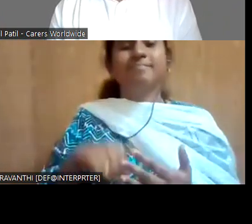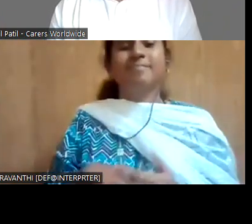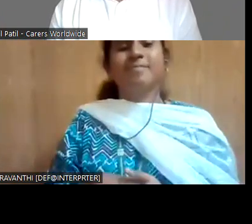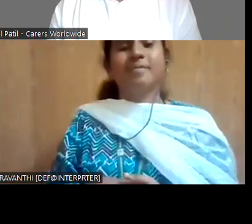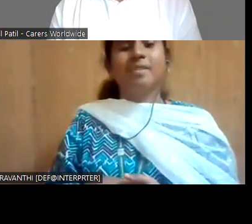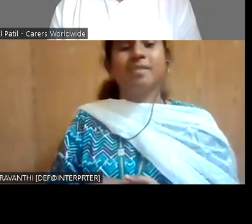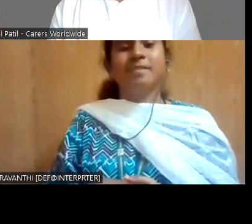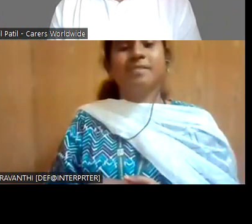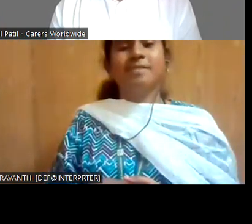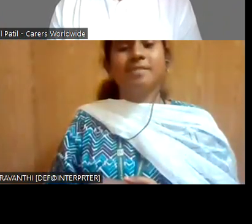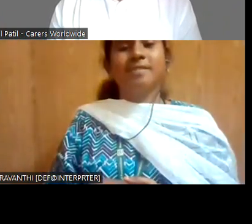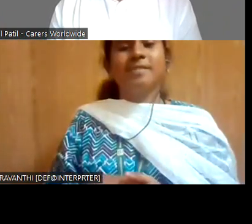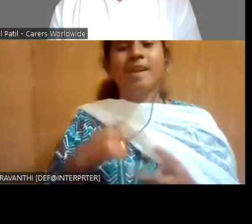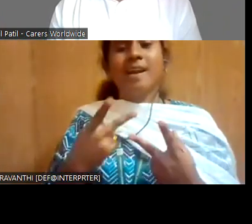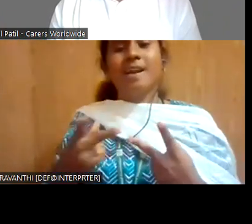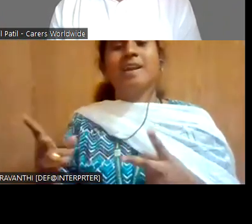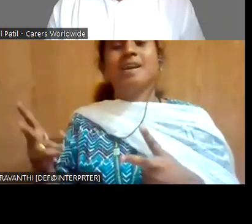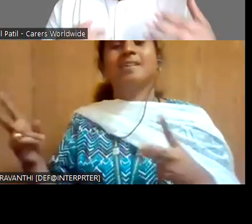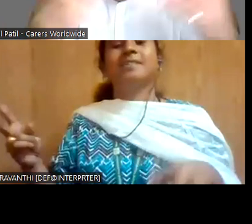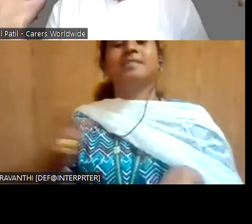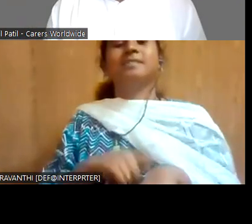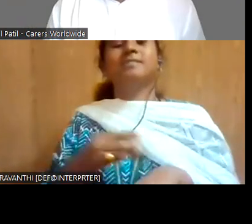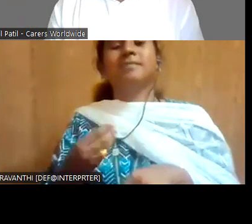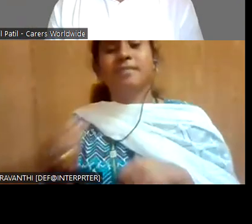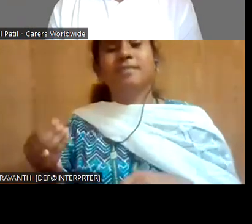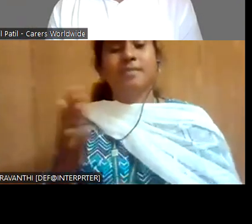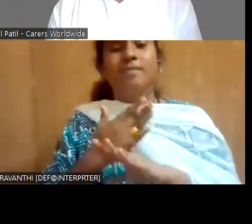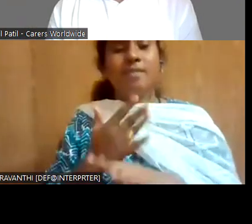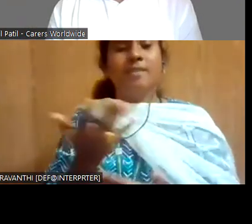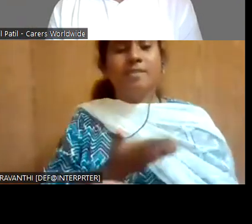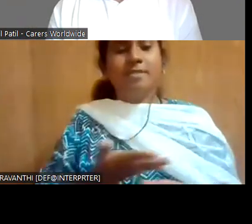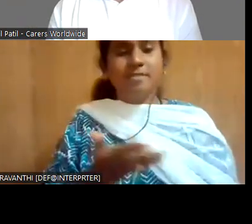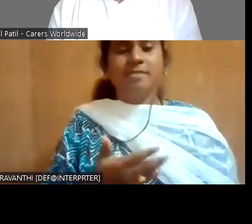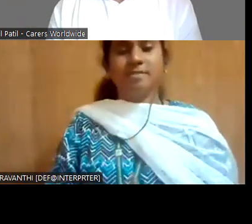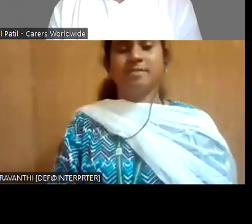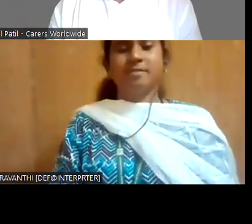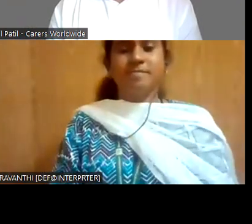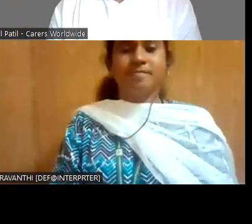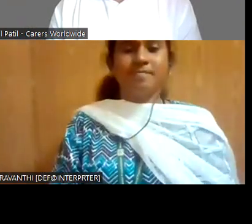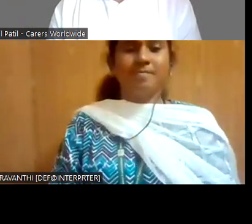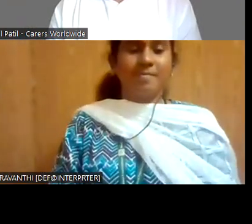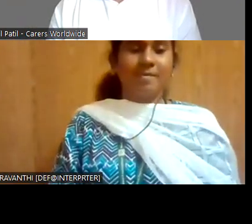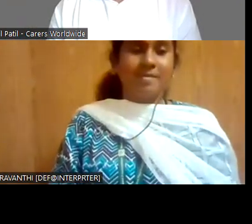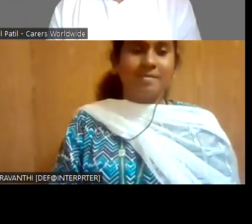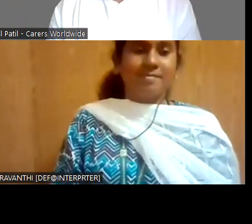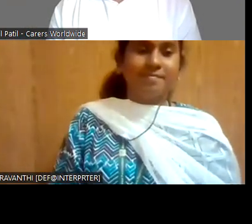sure other panels members have other points to make. Thank you.